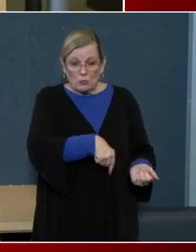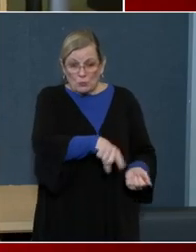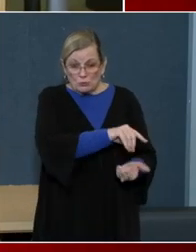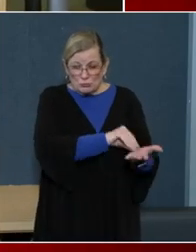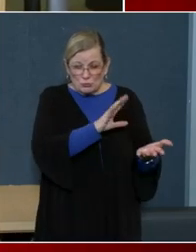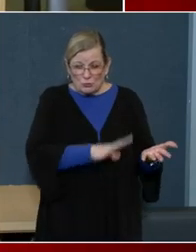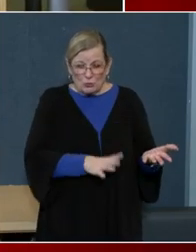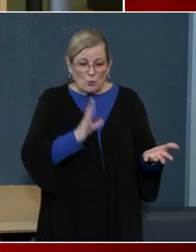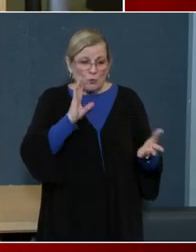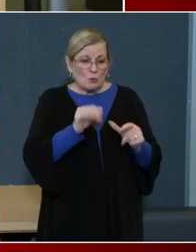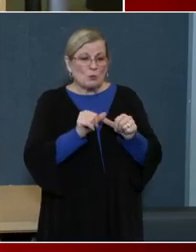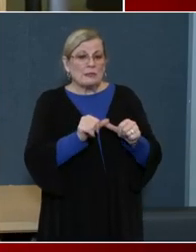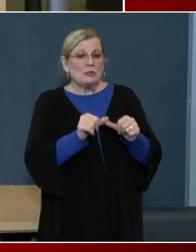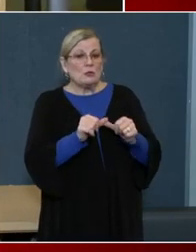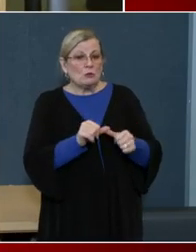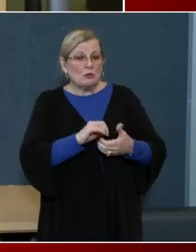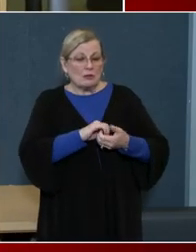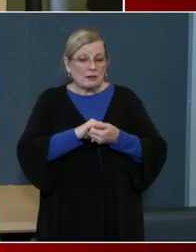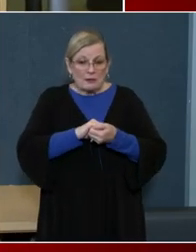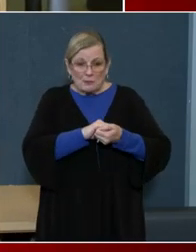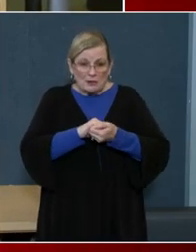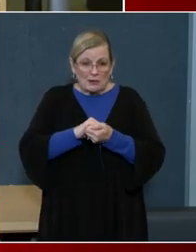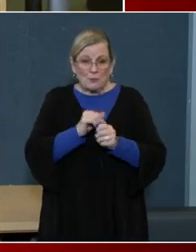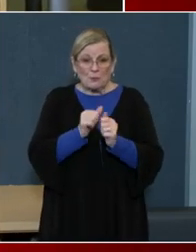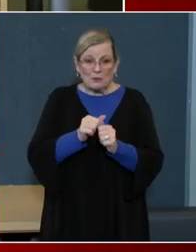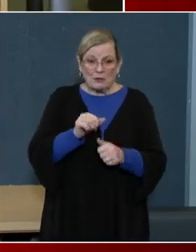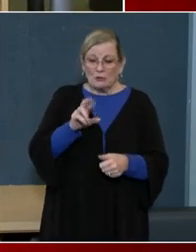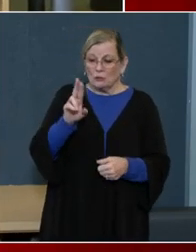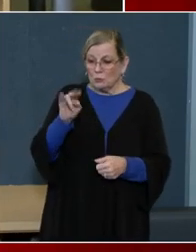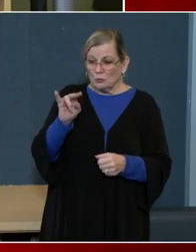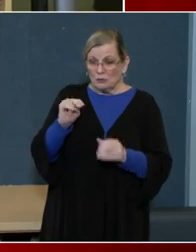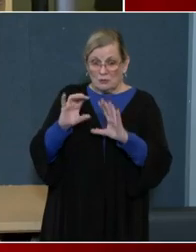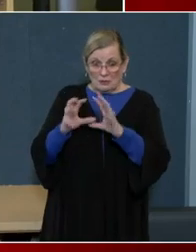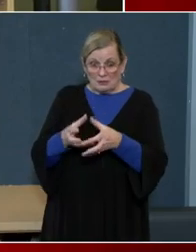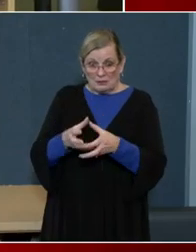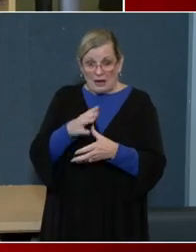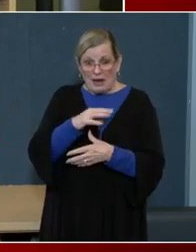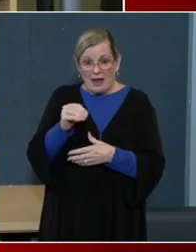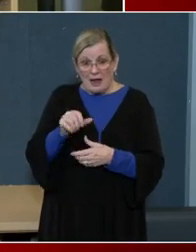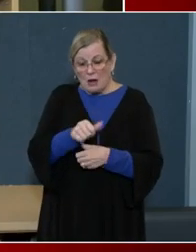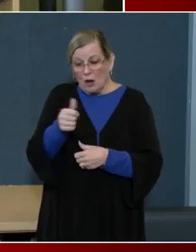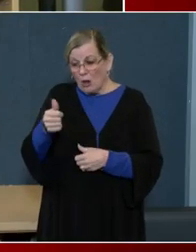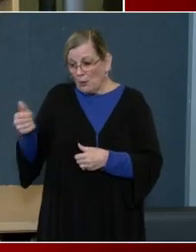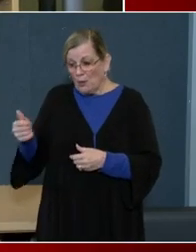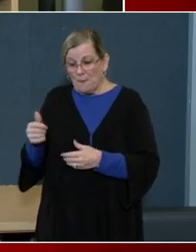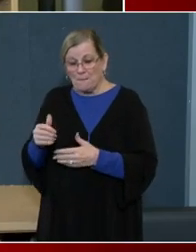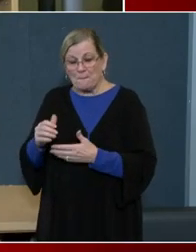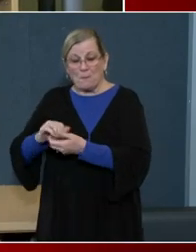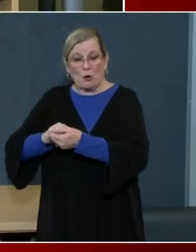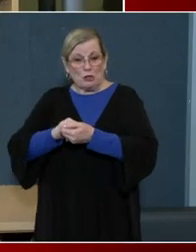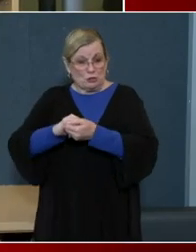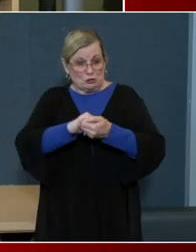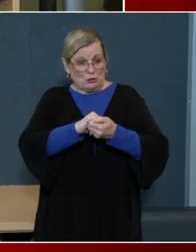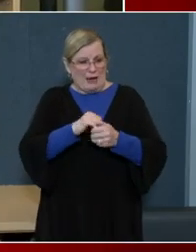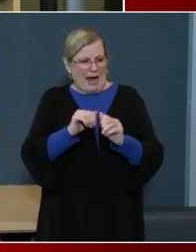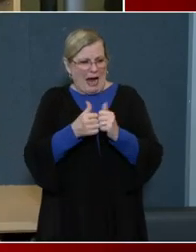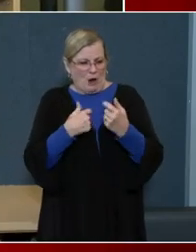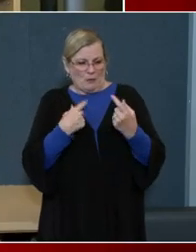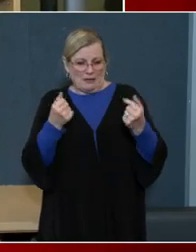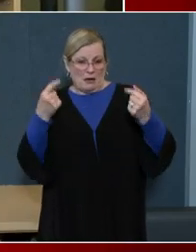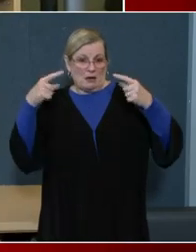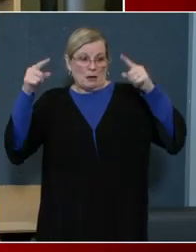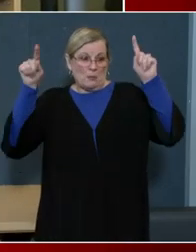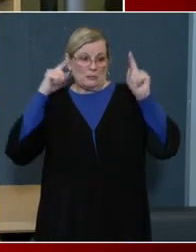collaborate with the Washington Teaching Union and our other partners on how we accomplish that. Today, we wanted